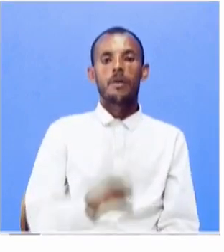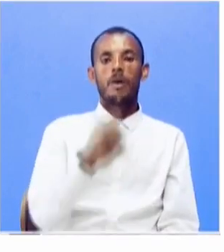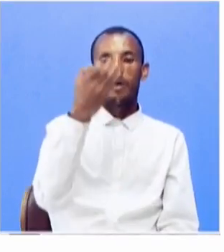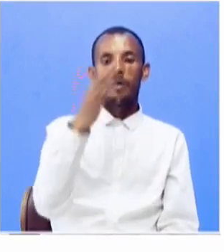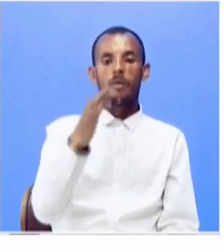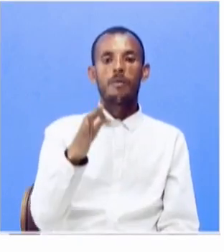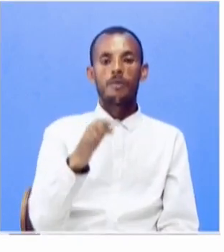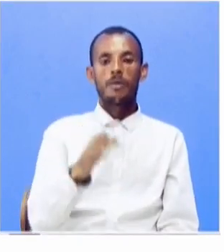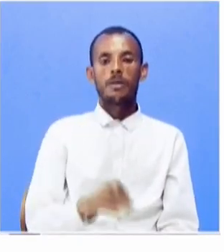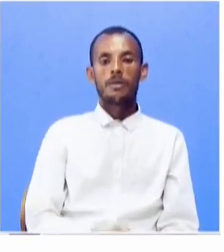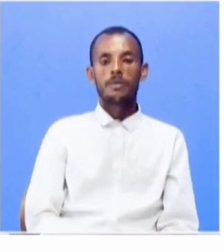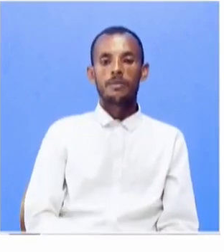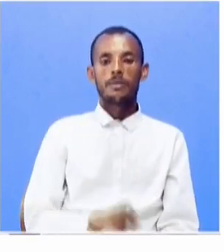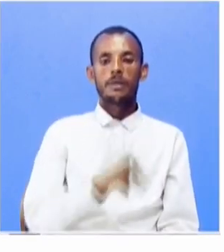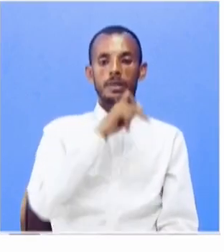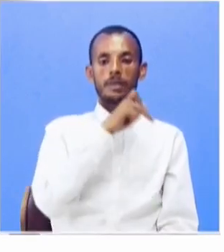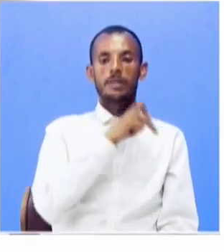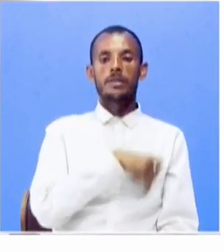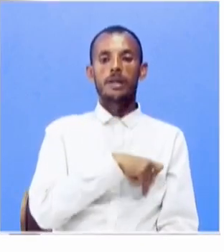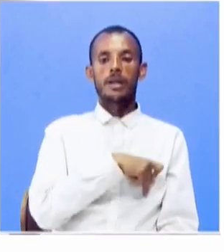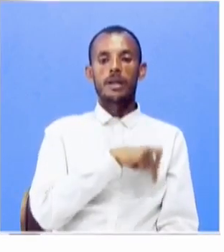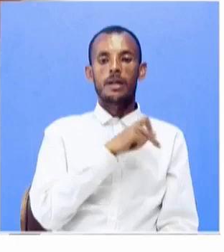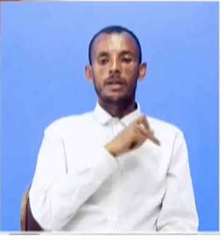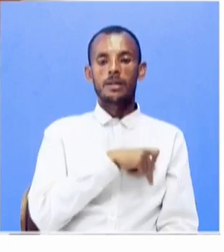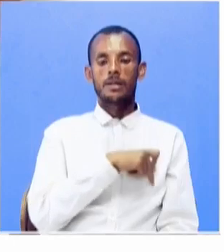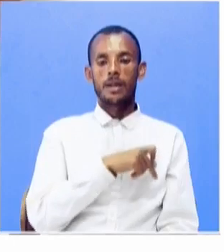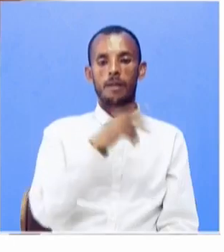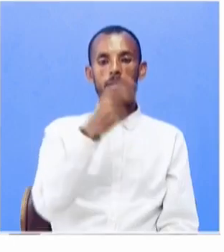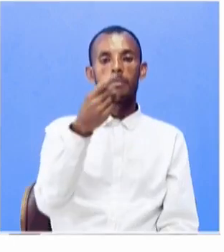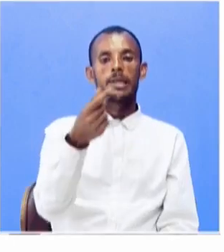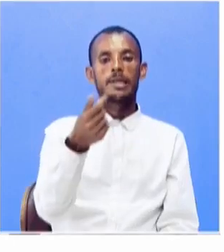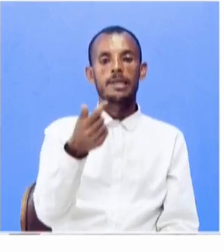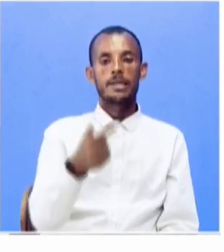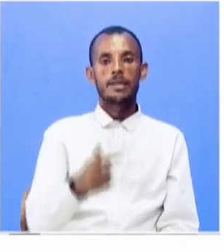on salary bill